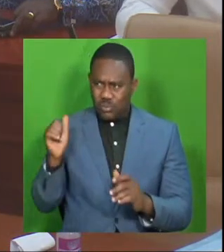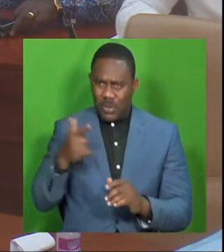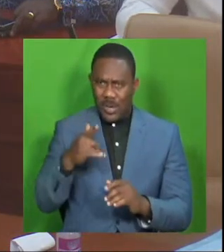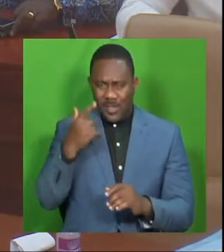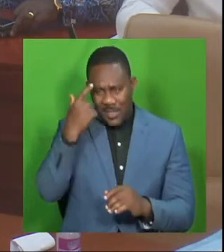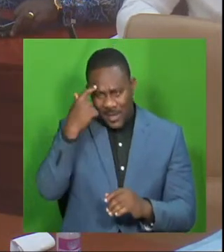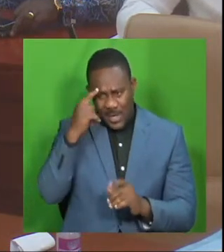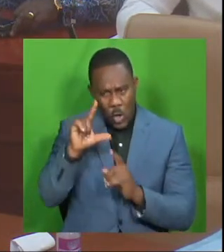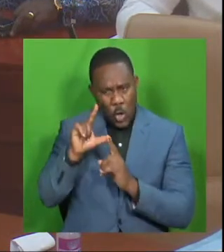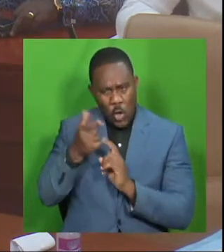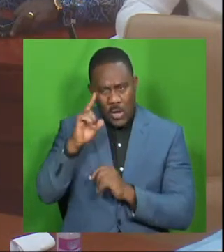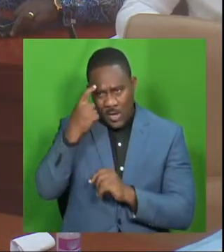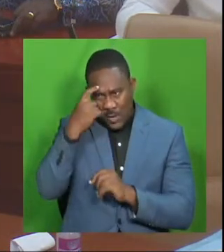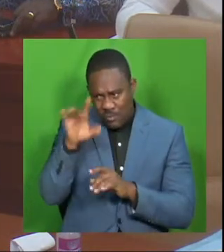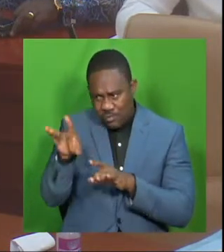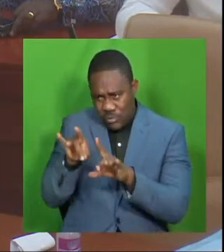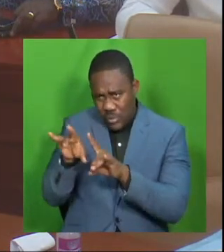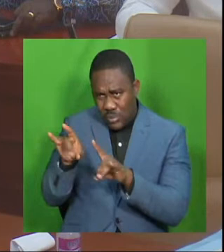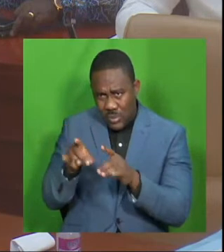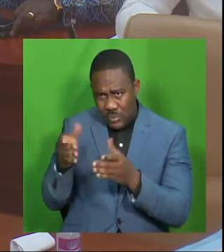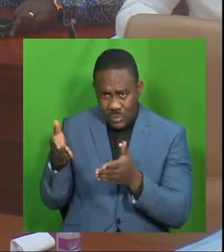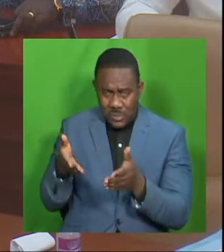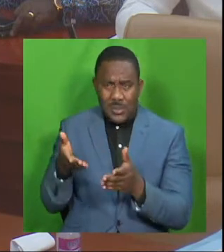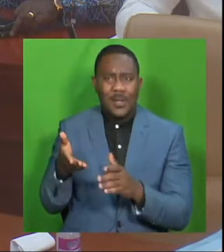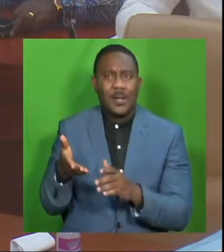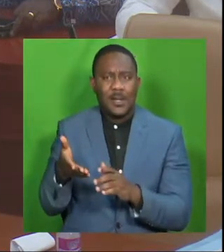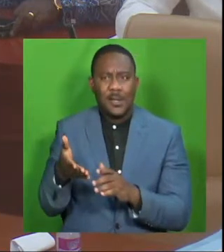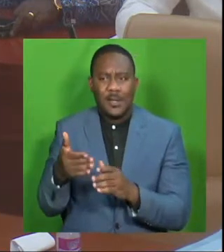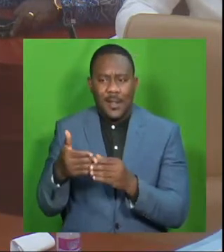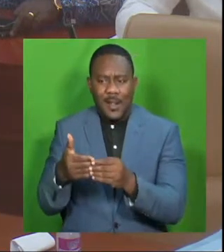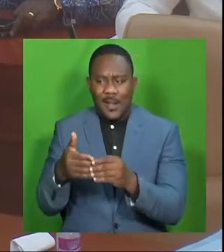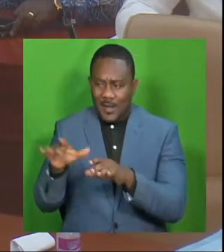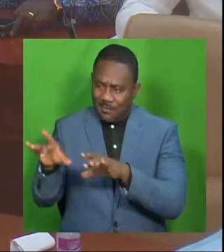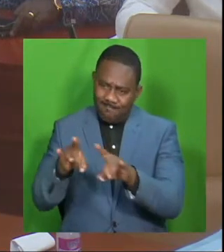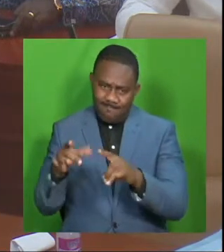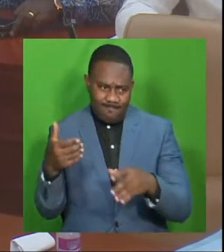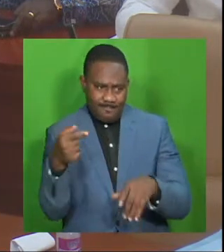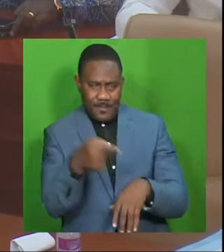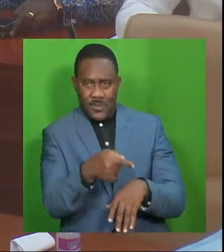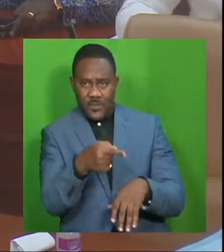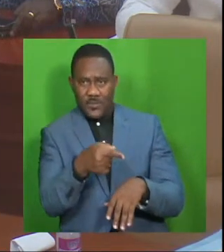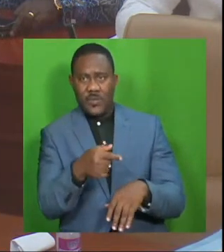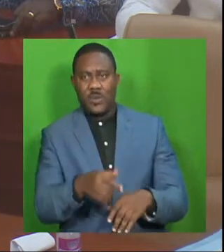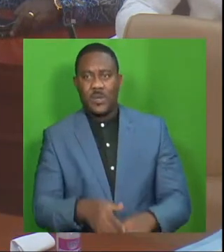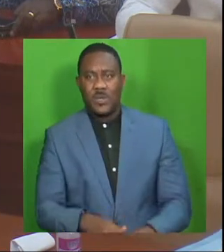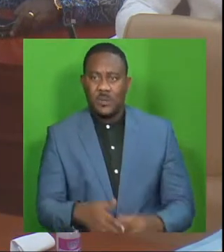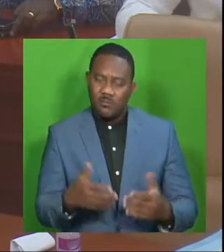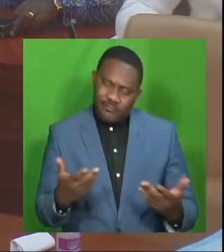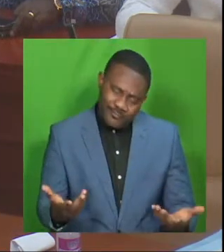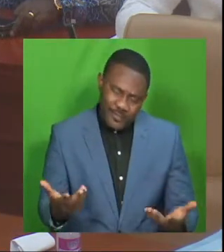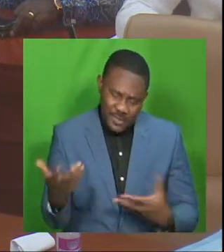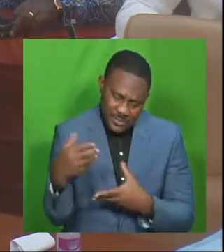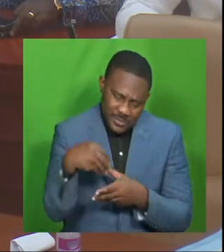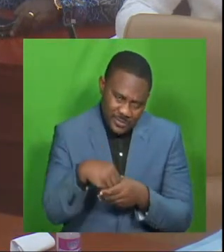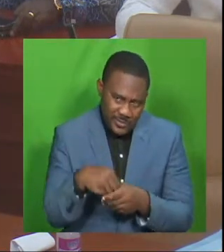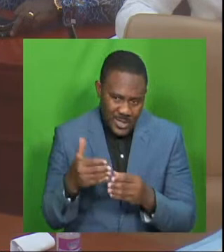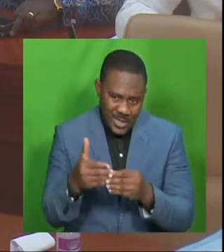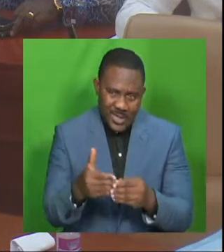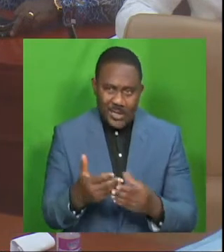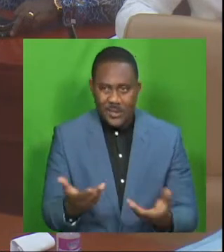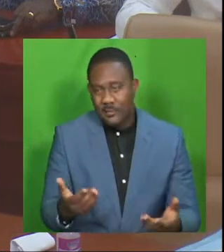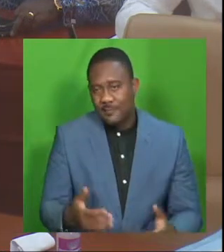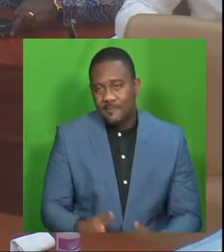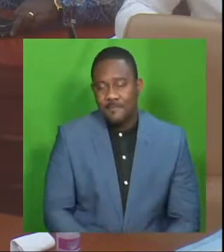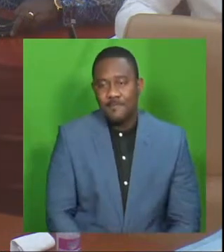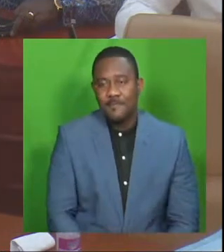local government, because it comes under the purview of the first committee you referred the matter to, so that we involve the leadership.